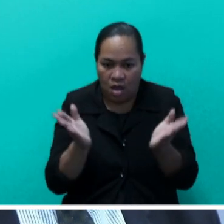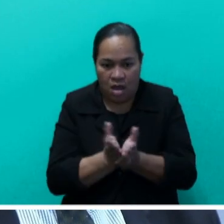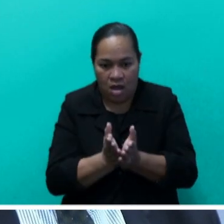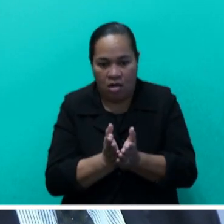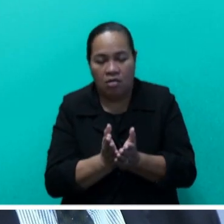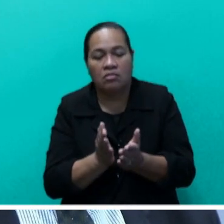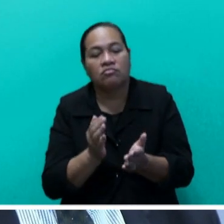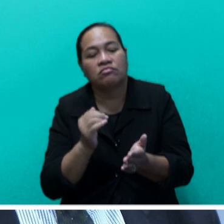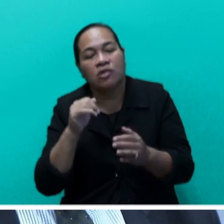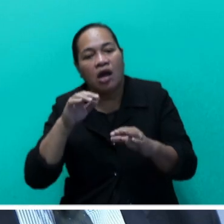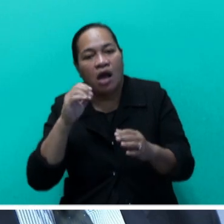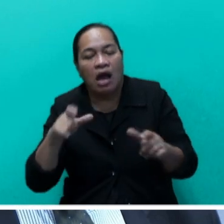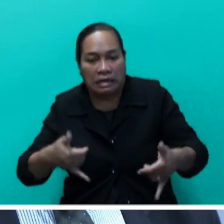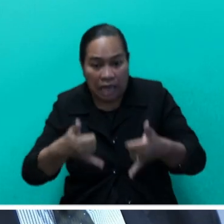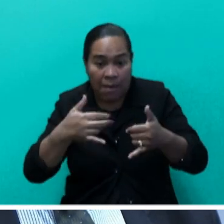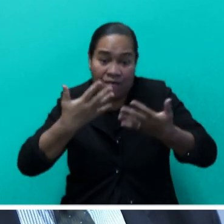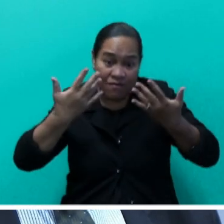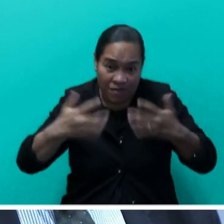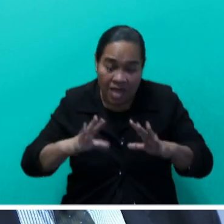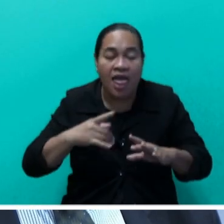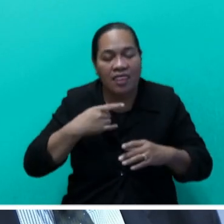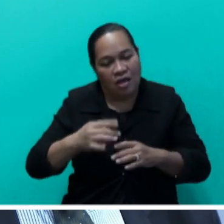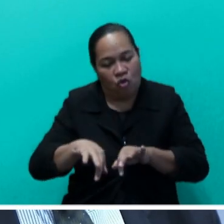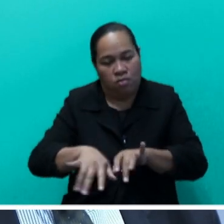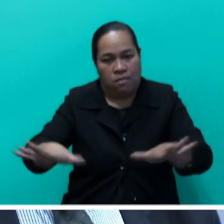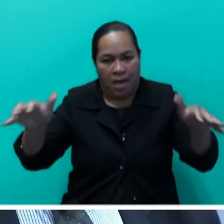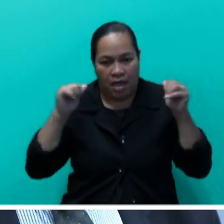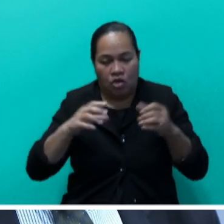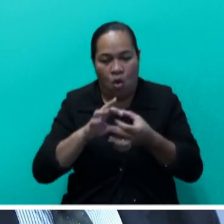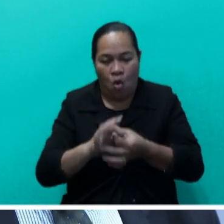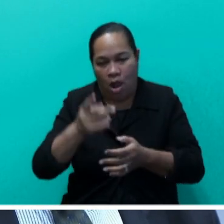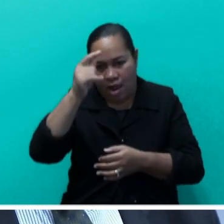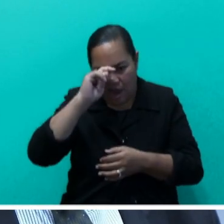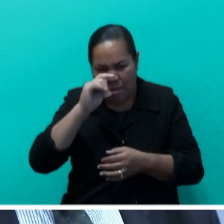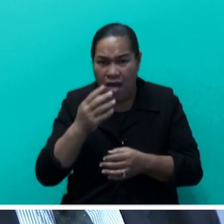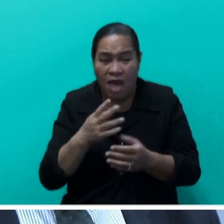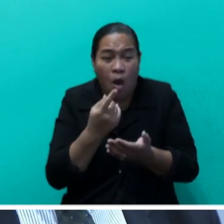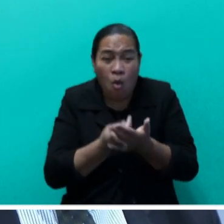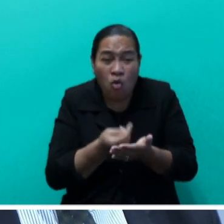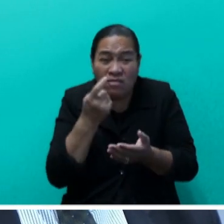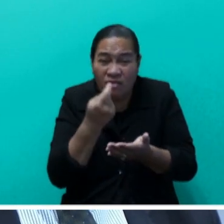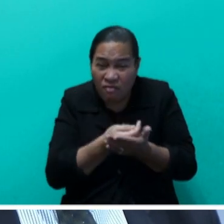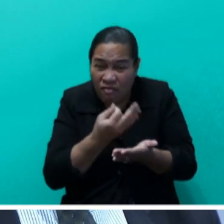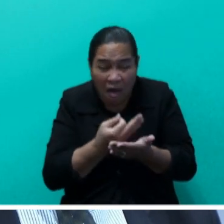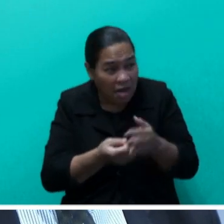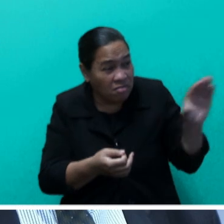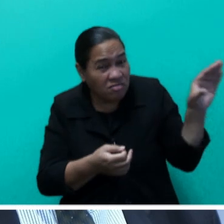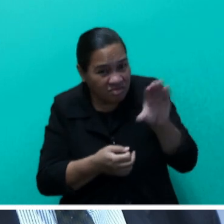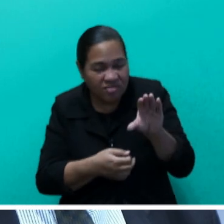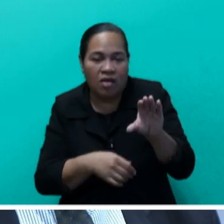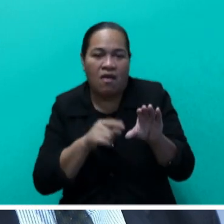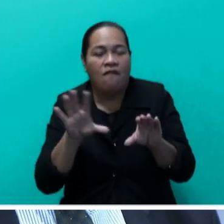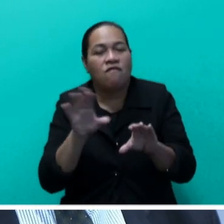clubs. The only funding in place at that time was from government for a grant